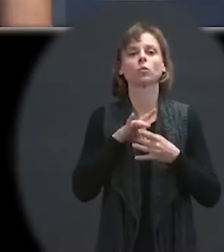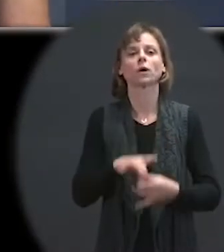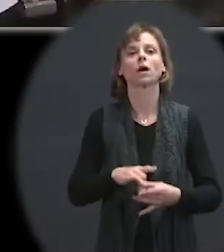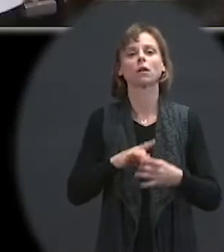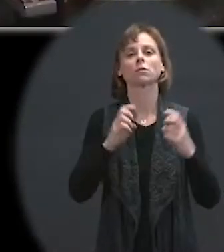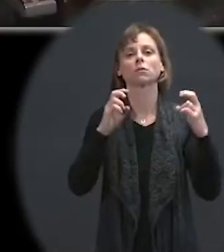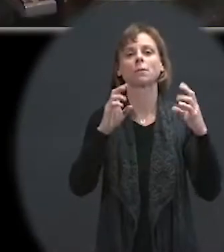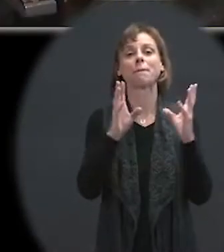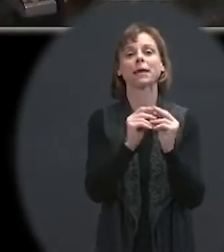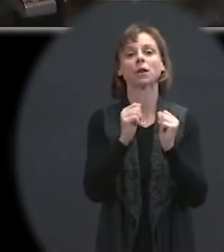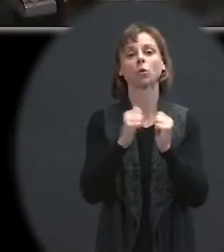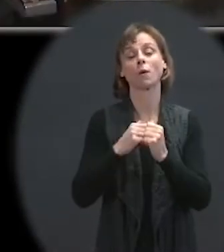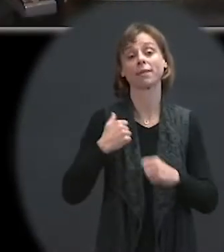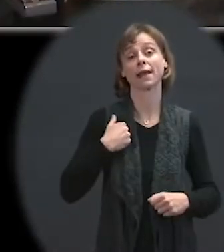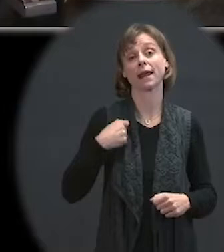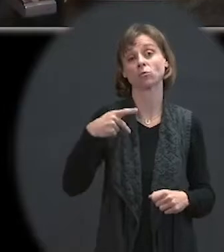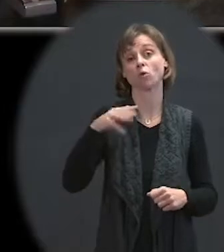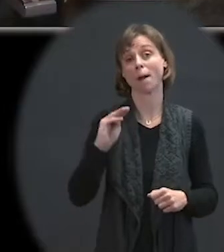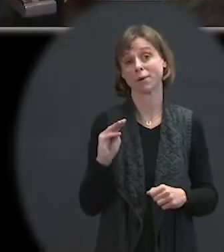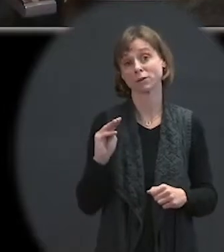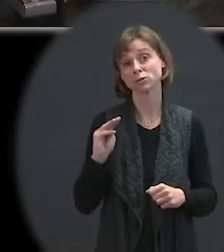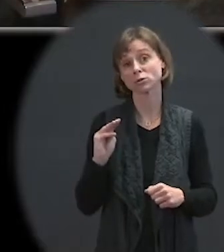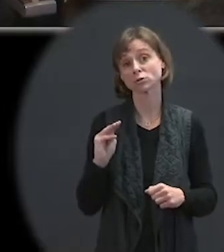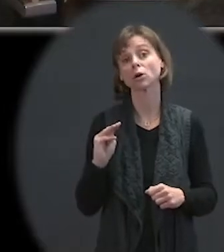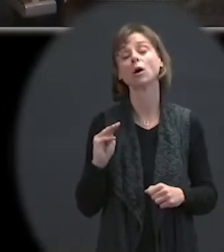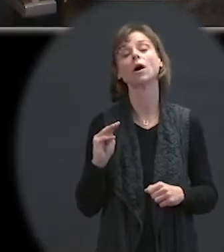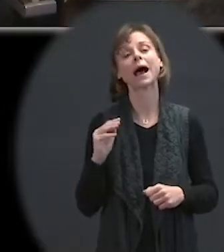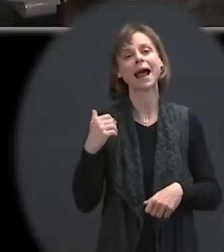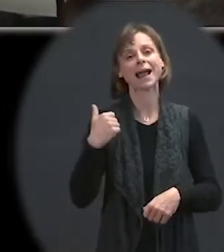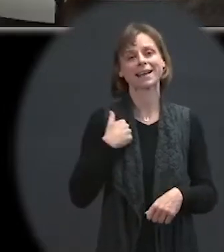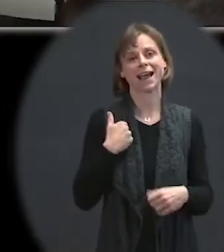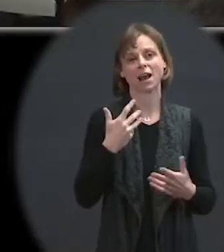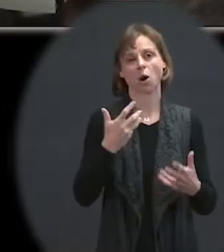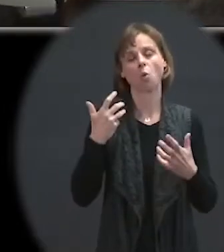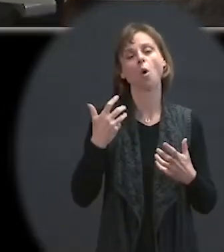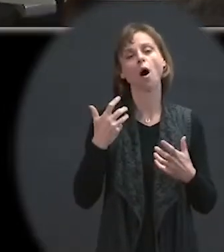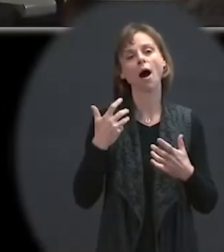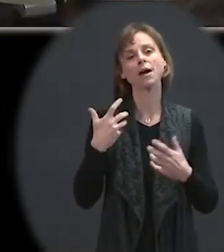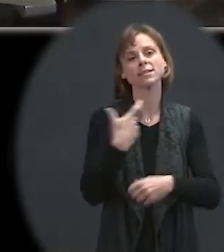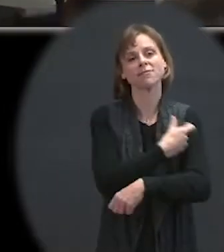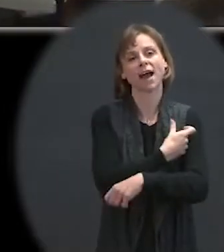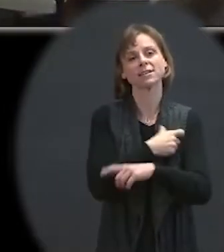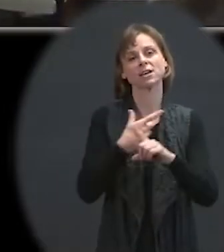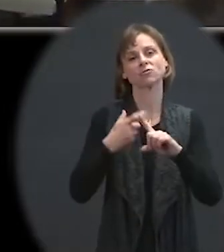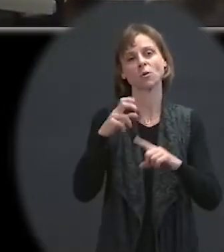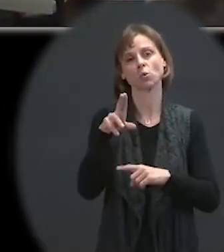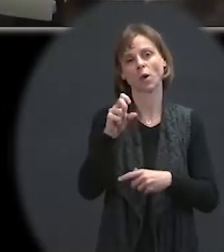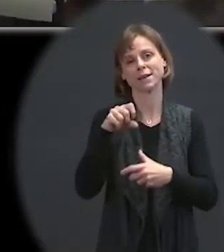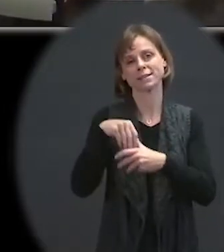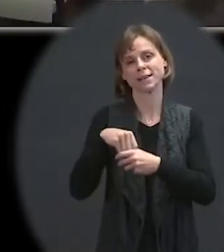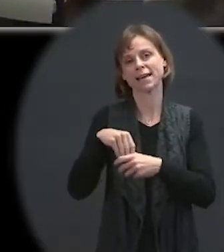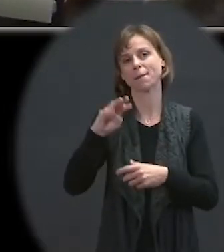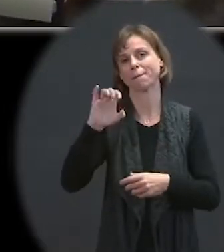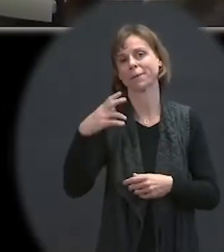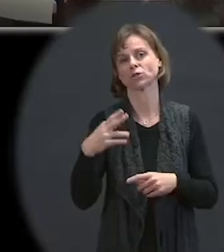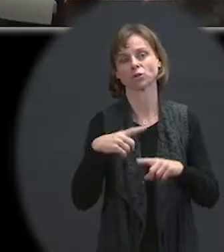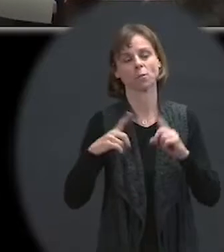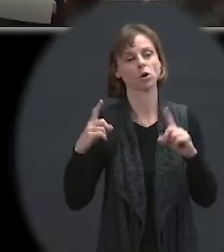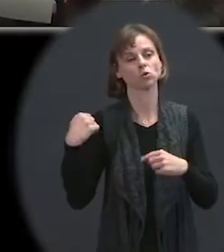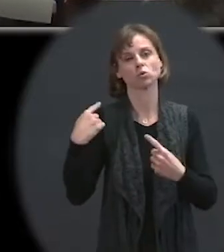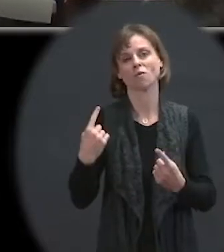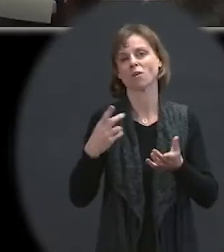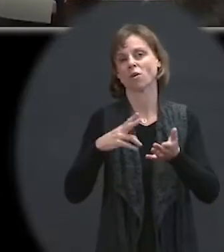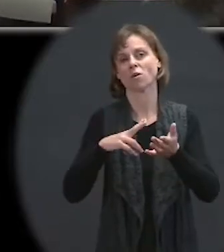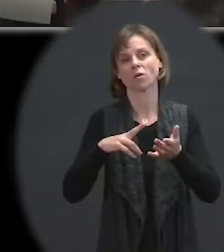Trudeau. Canada wants to get vaccines from the U.S., mainly the Pfizer plant in Michigan, but so far the U.S. has a contract with them that their first